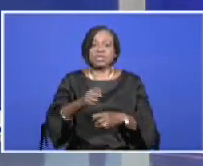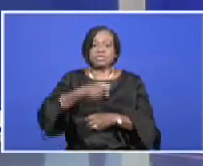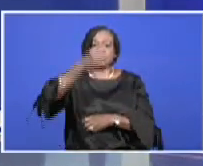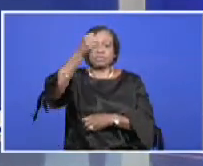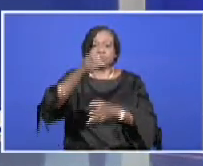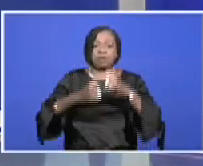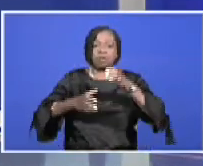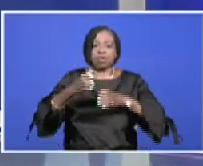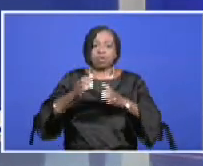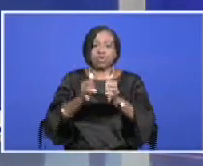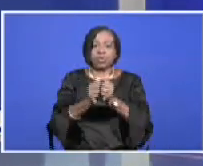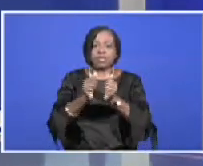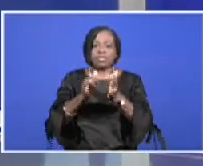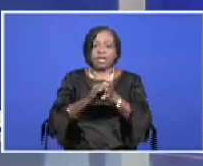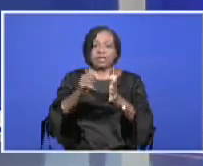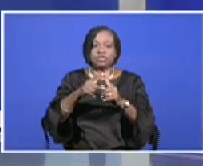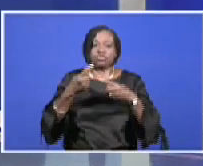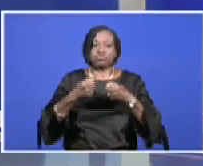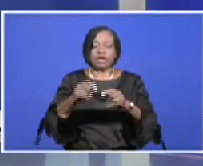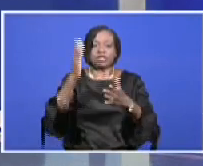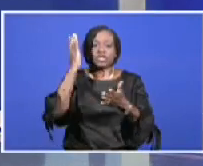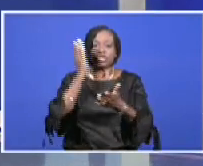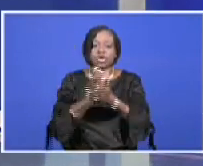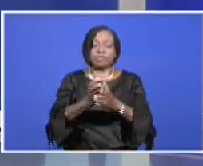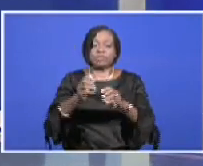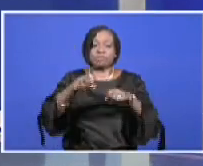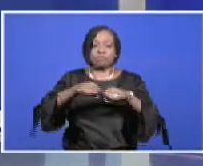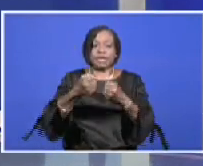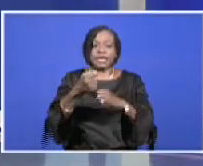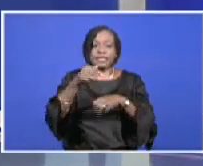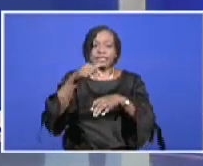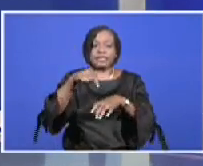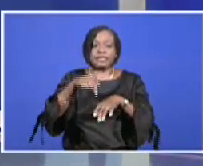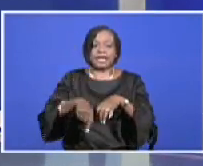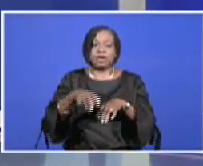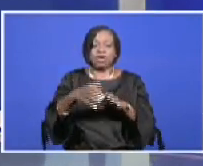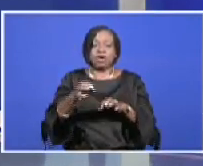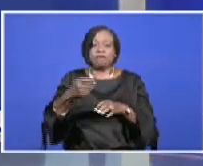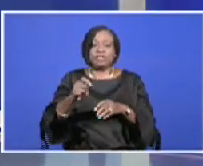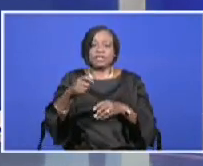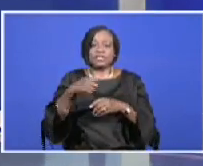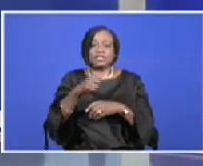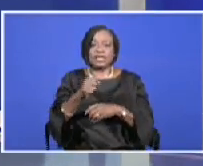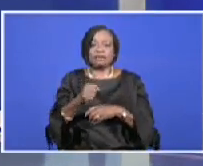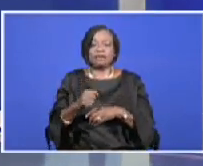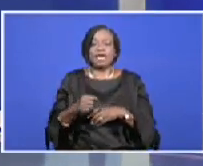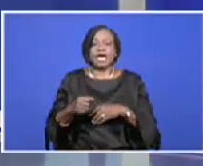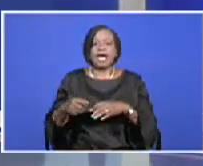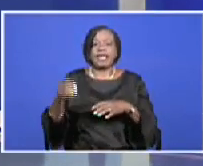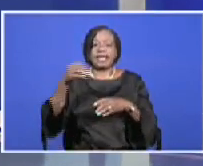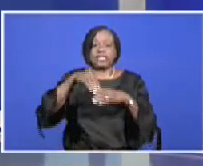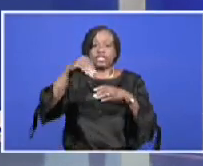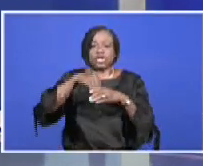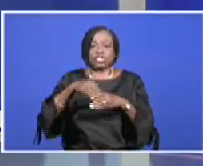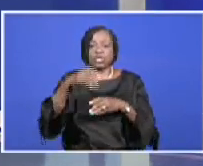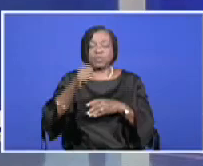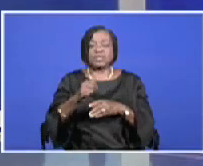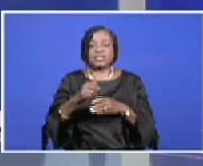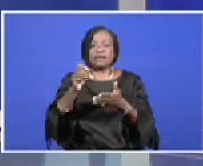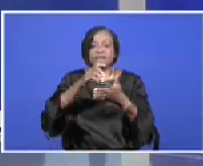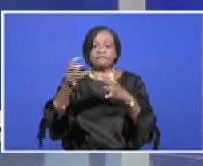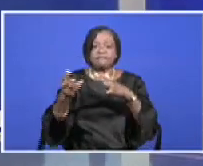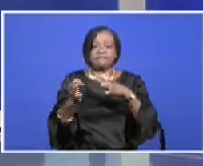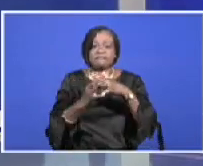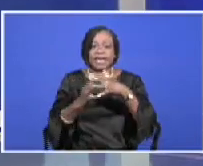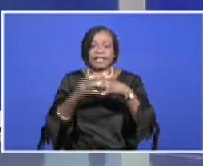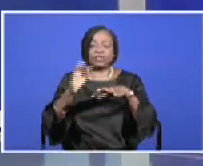and demolitions, which were set for this Friday, August 10th. An injunction was filed Friday, putting any government action pertaining to